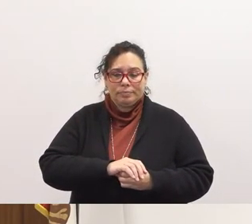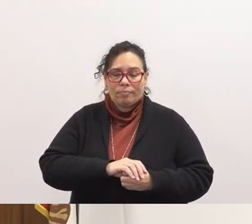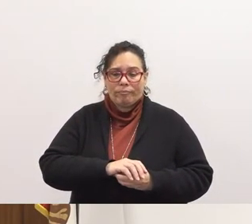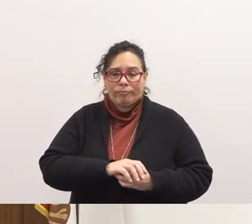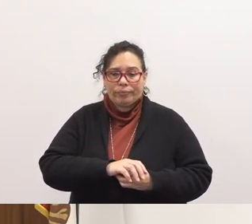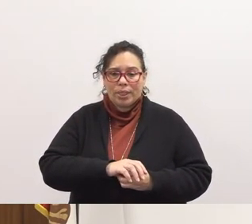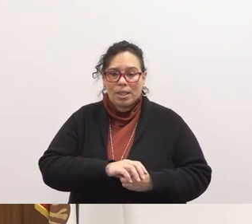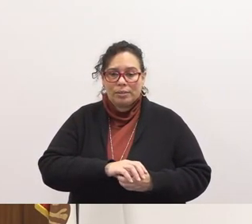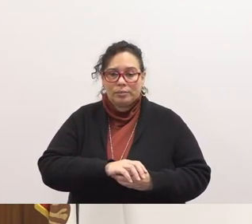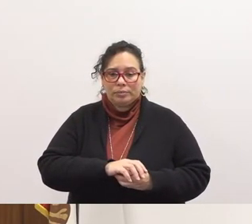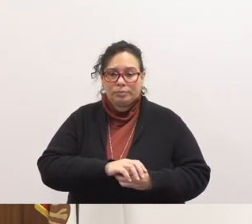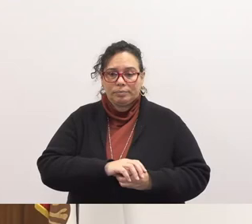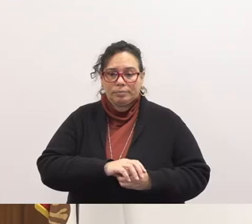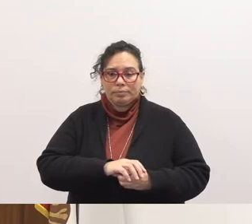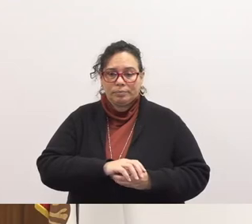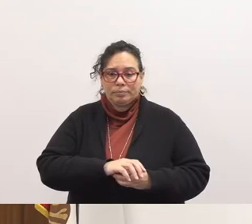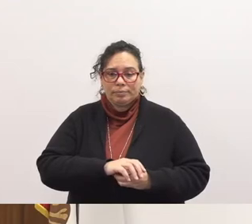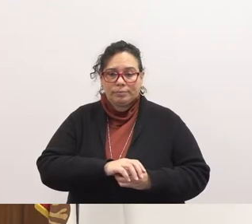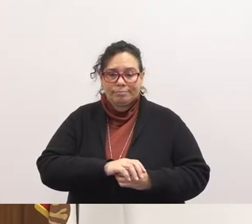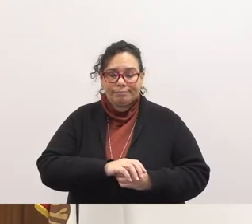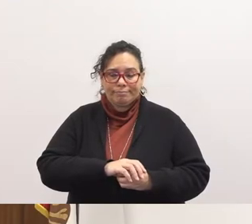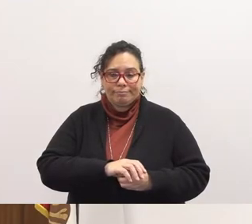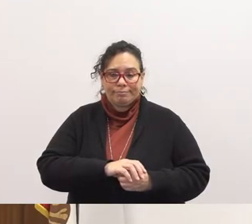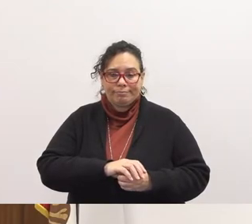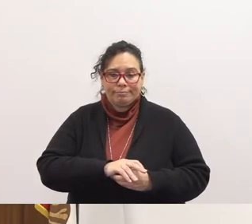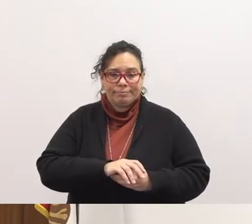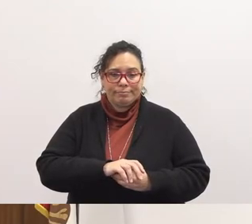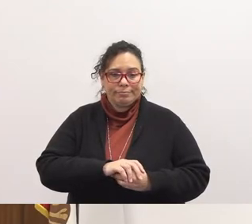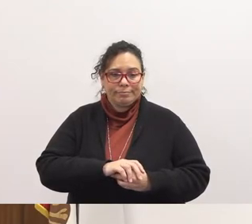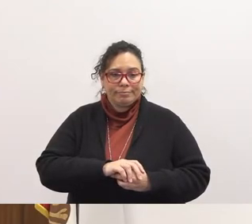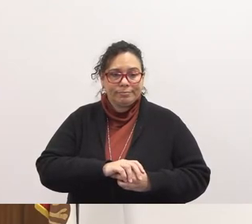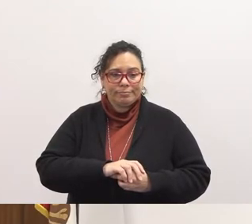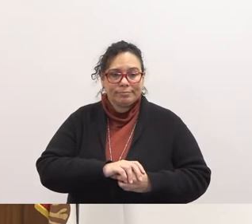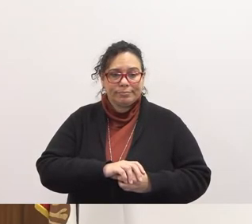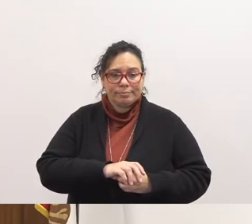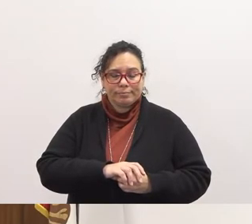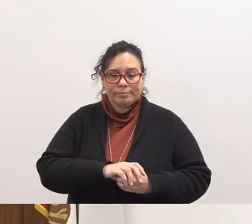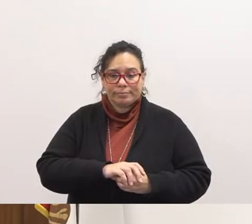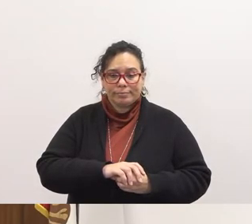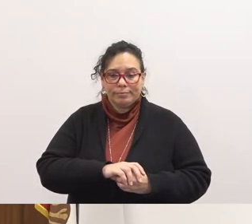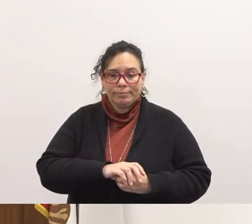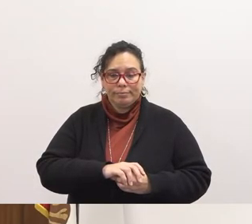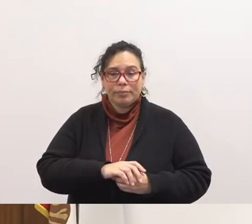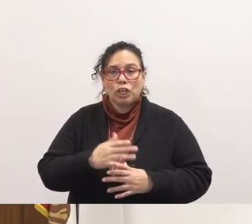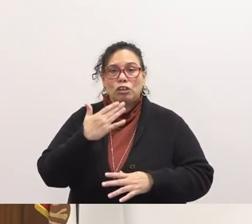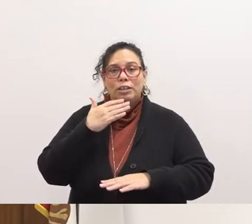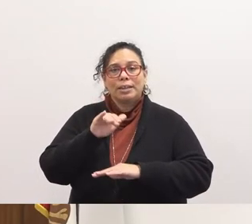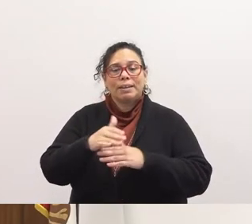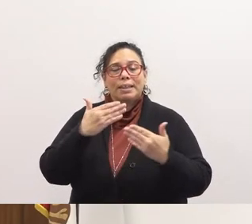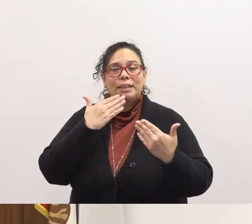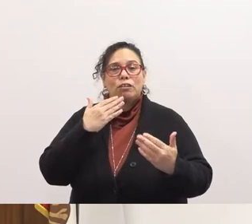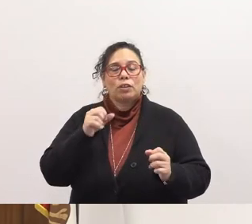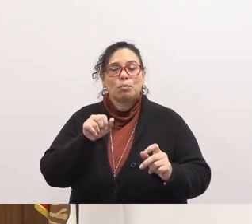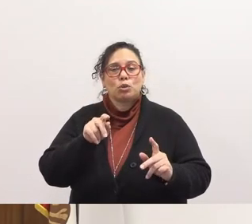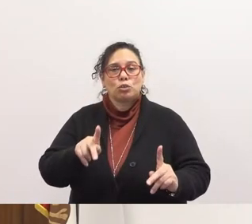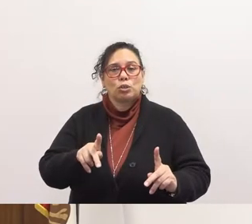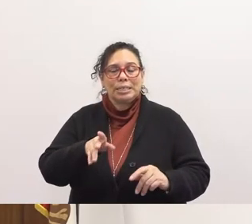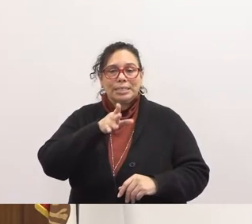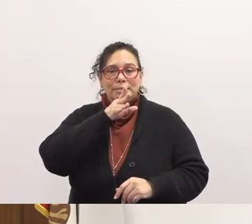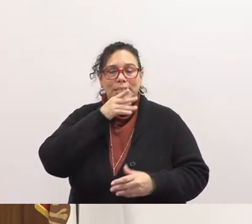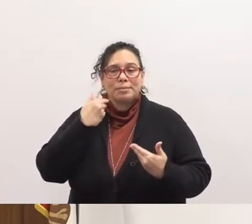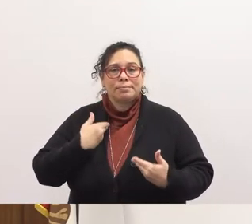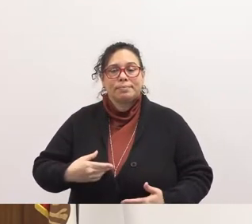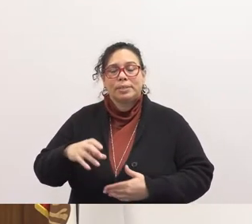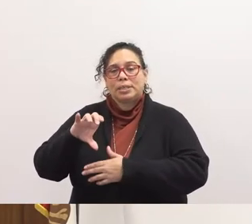Good Evening, and thank you for the opportunity to speak. My name